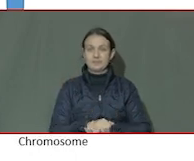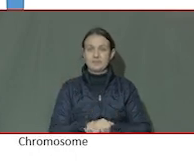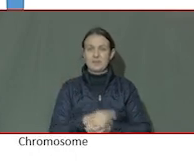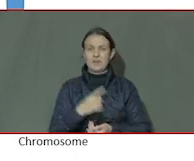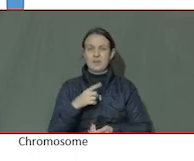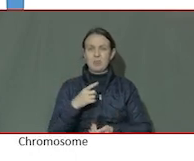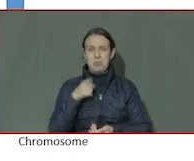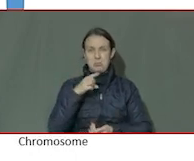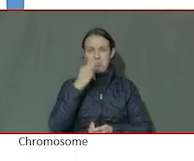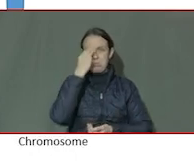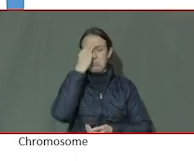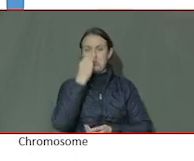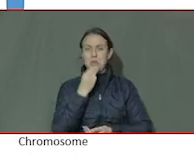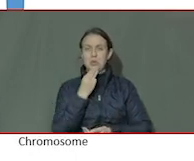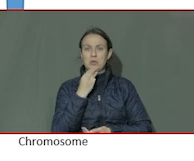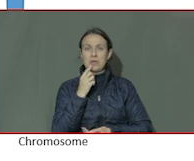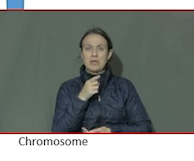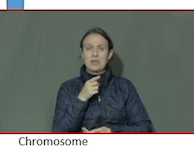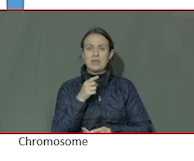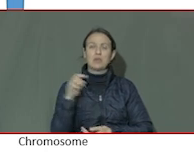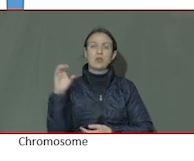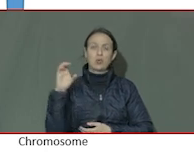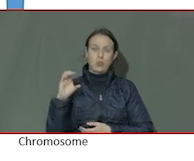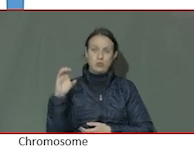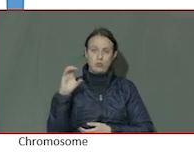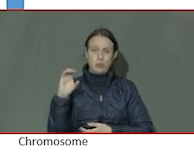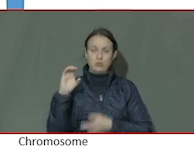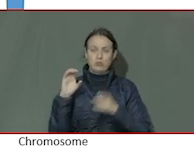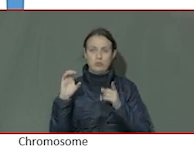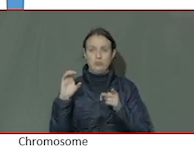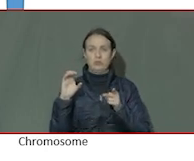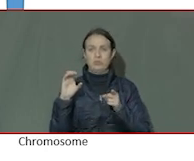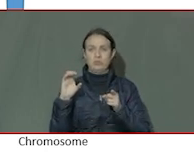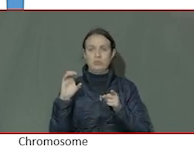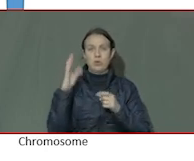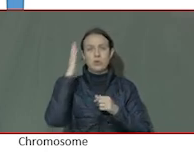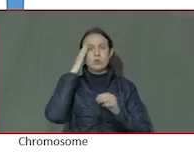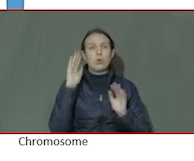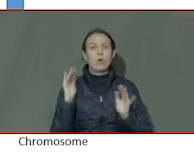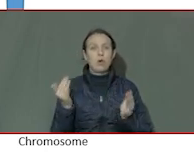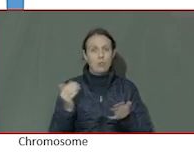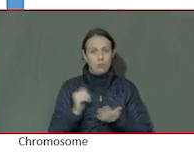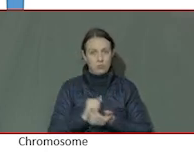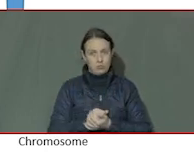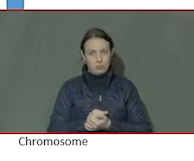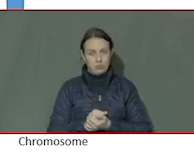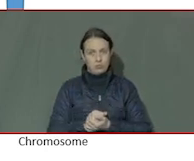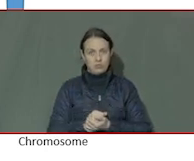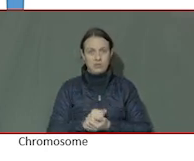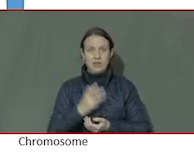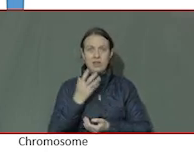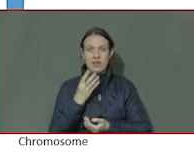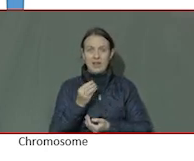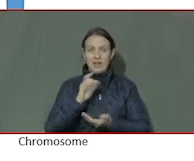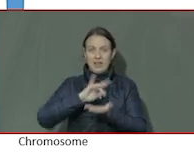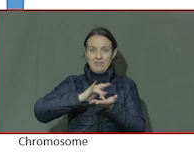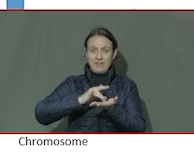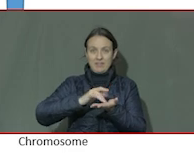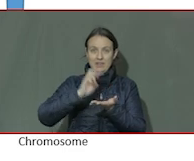one, this is a chromosome. How do we know it's a chromosome? It has a